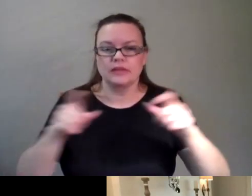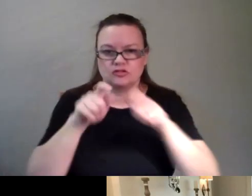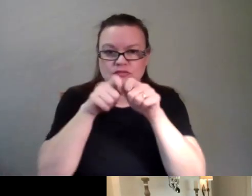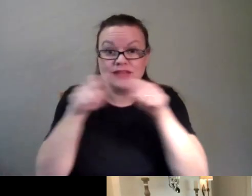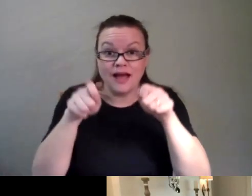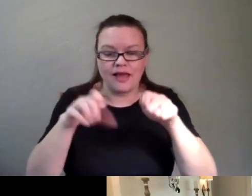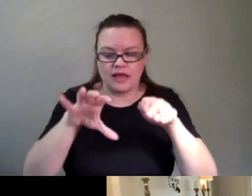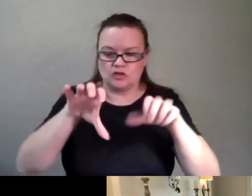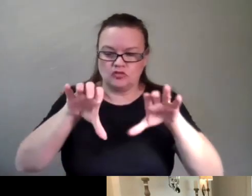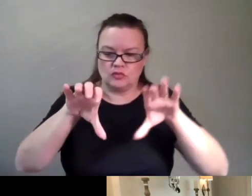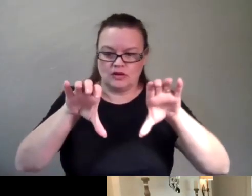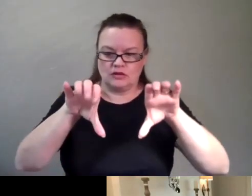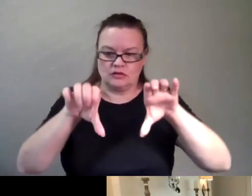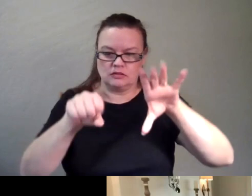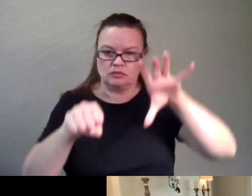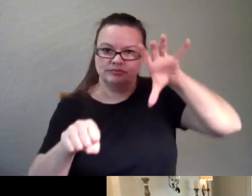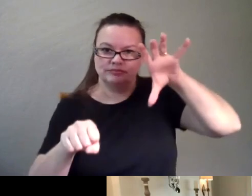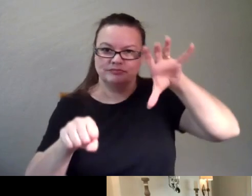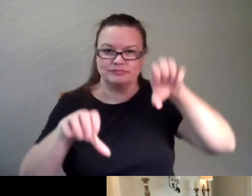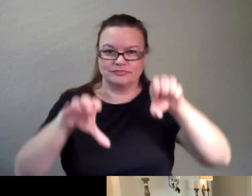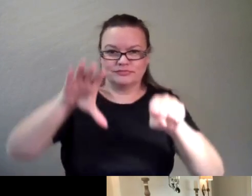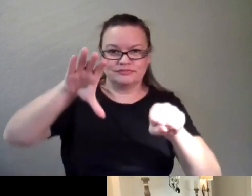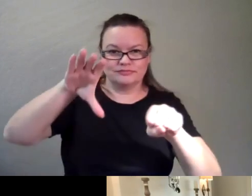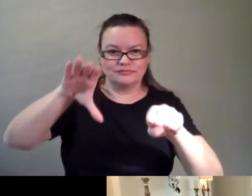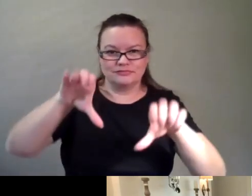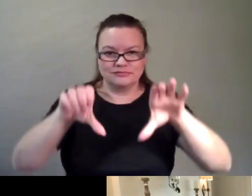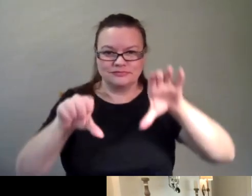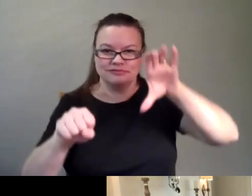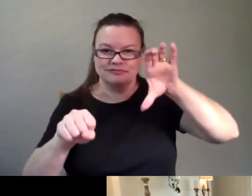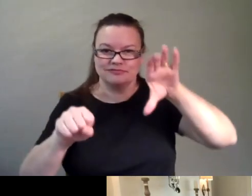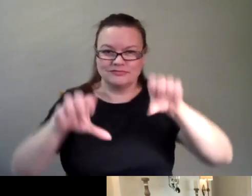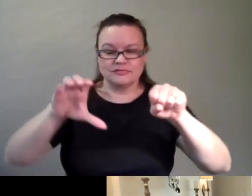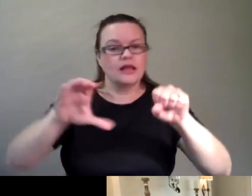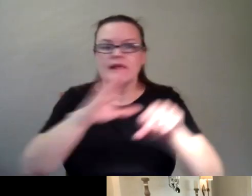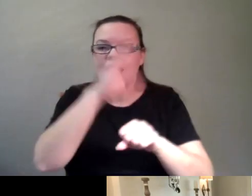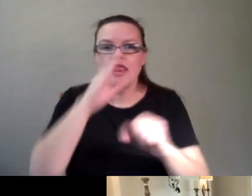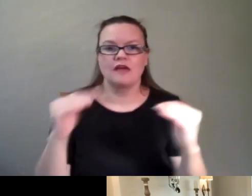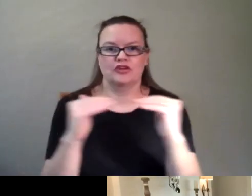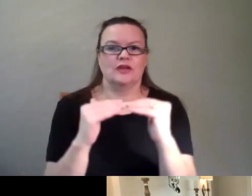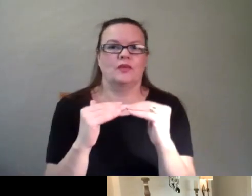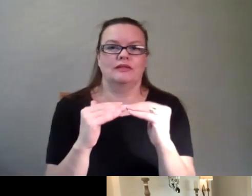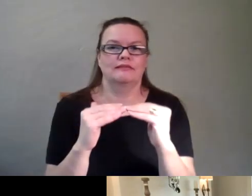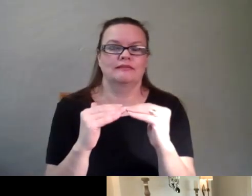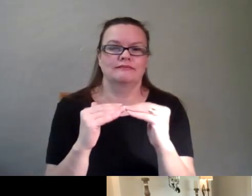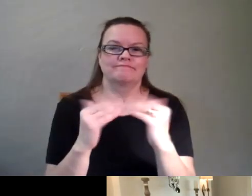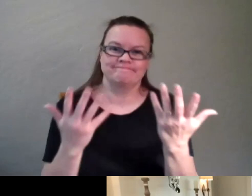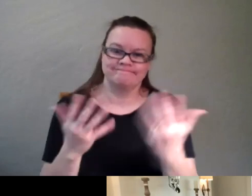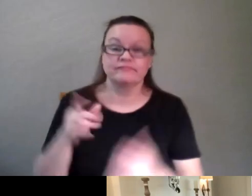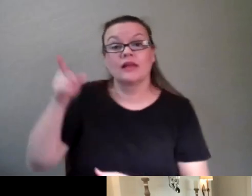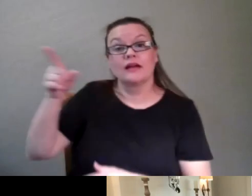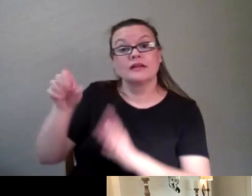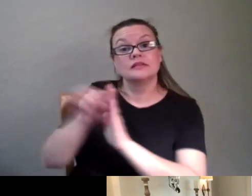mass. And I am a big believer that what we saw in the Virginia process is